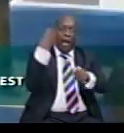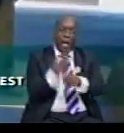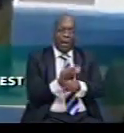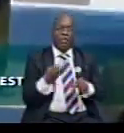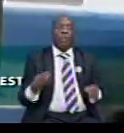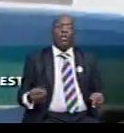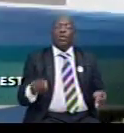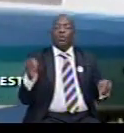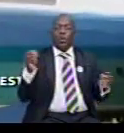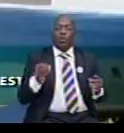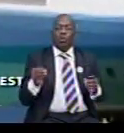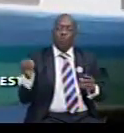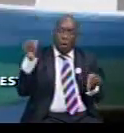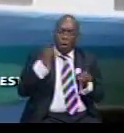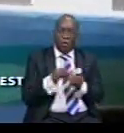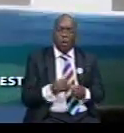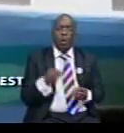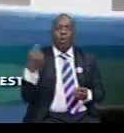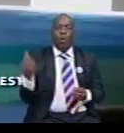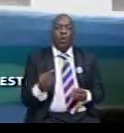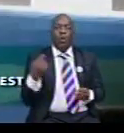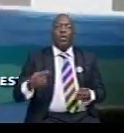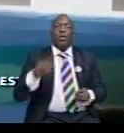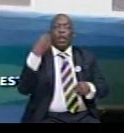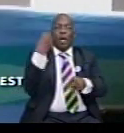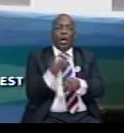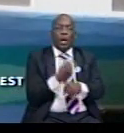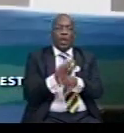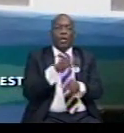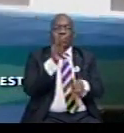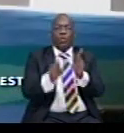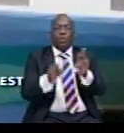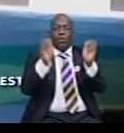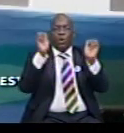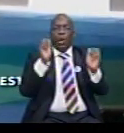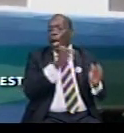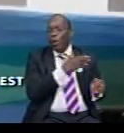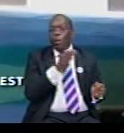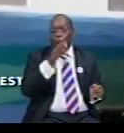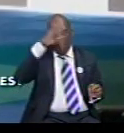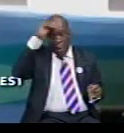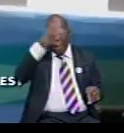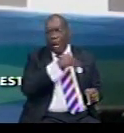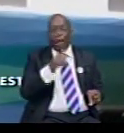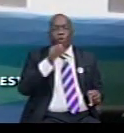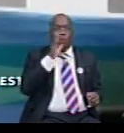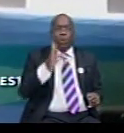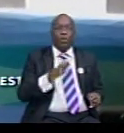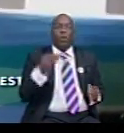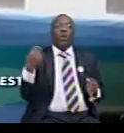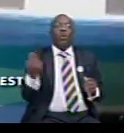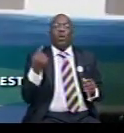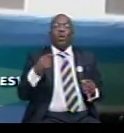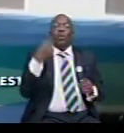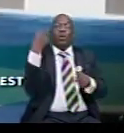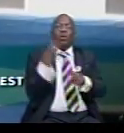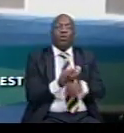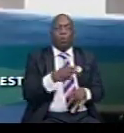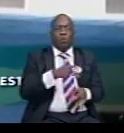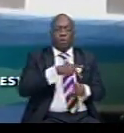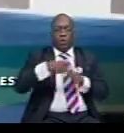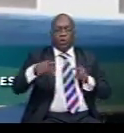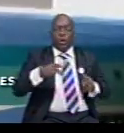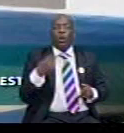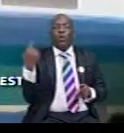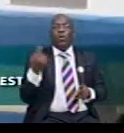times, only tough men and women, only tough professionals, only tough people that know where they're